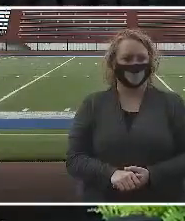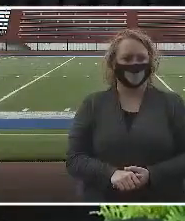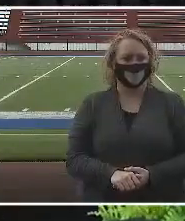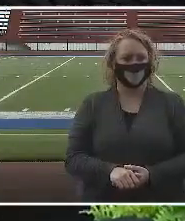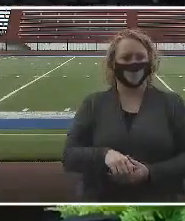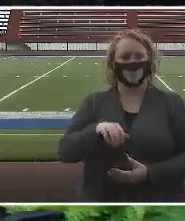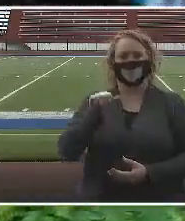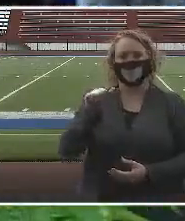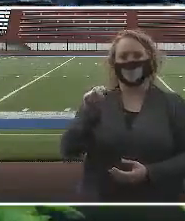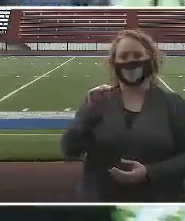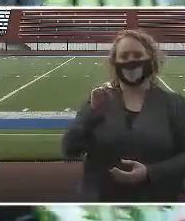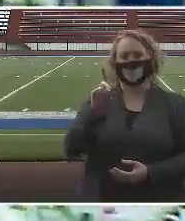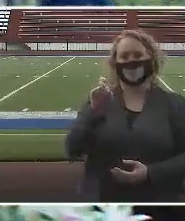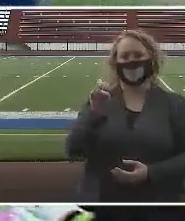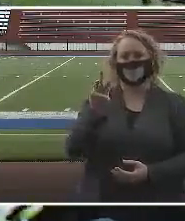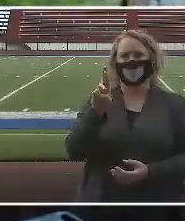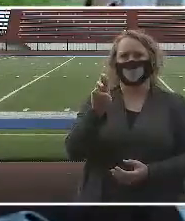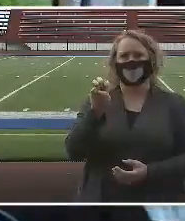Andrew Wen.